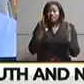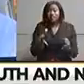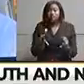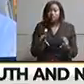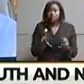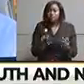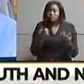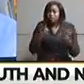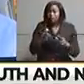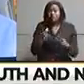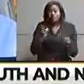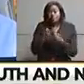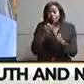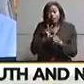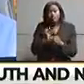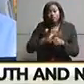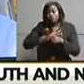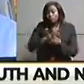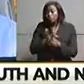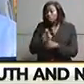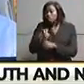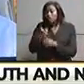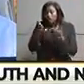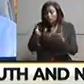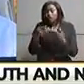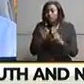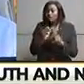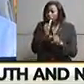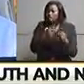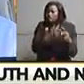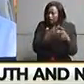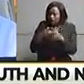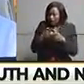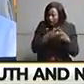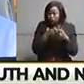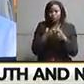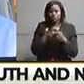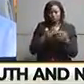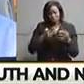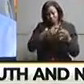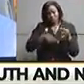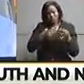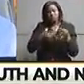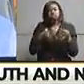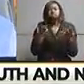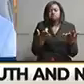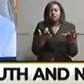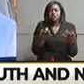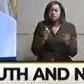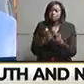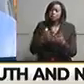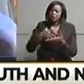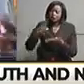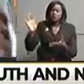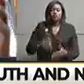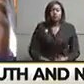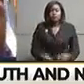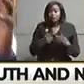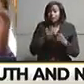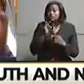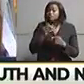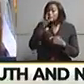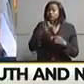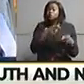around, if we observe those three, the virus will eventually die. So it is the carelessness of those